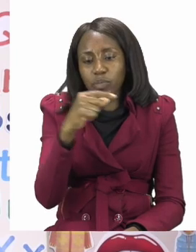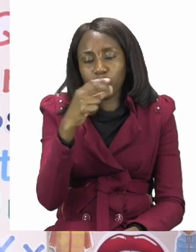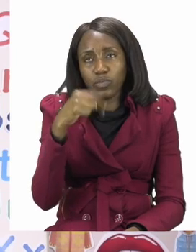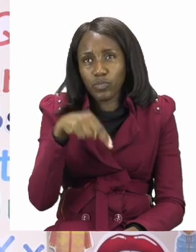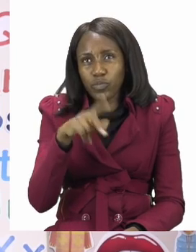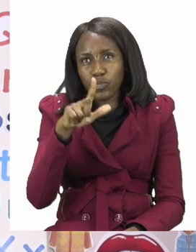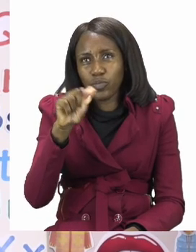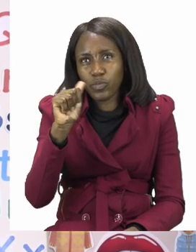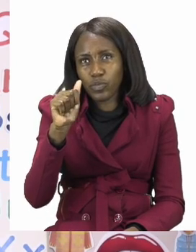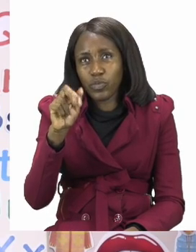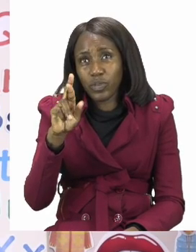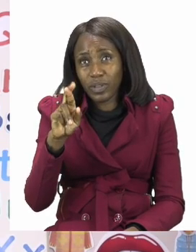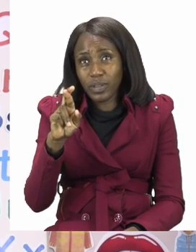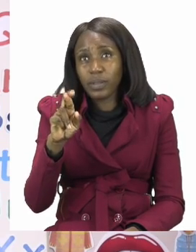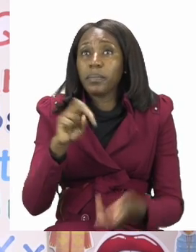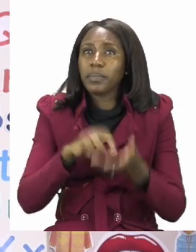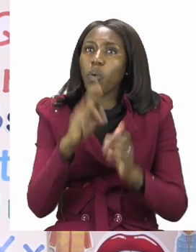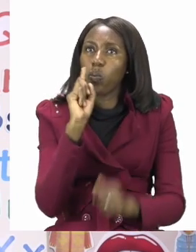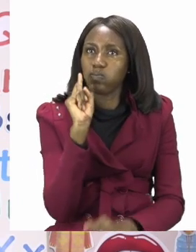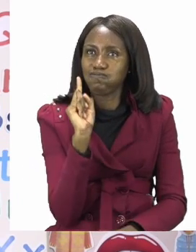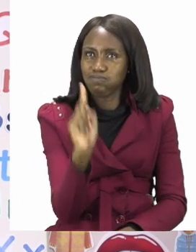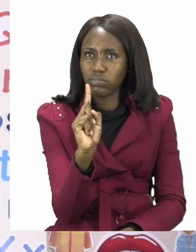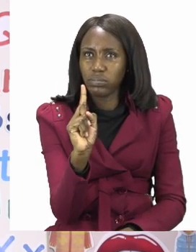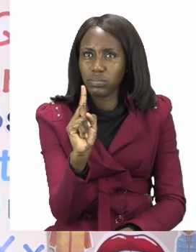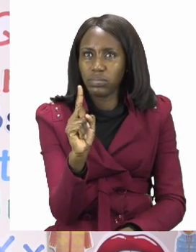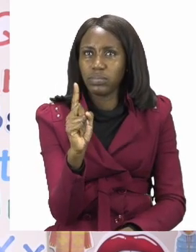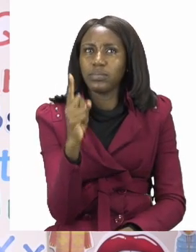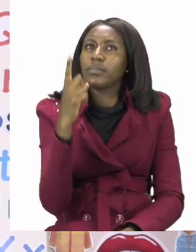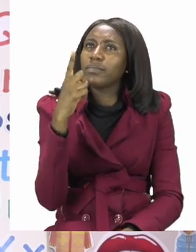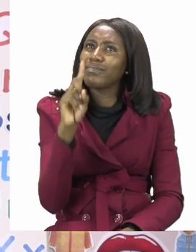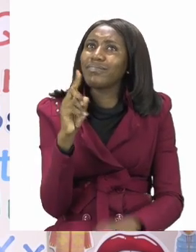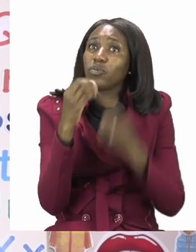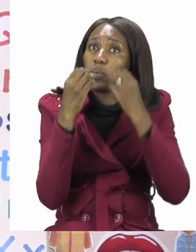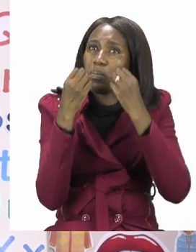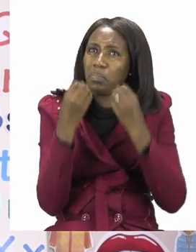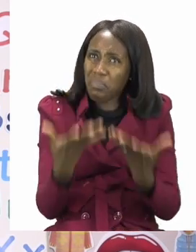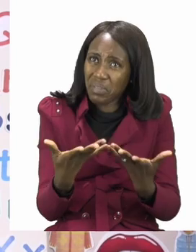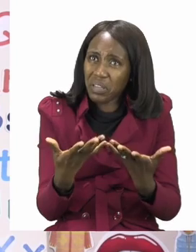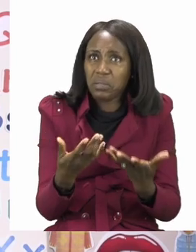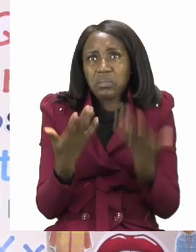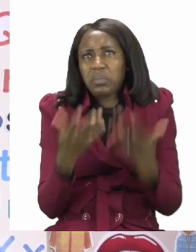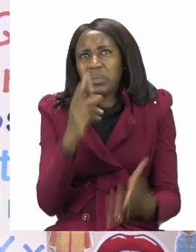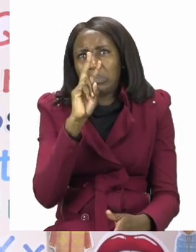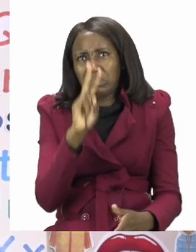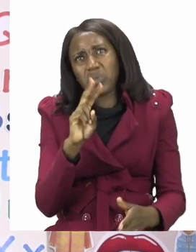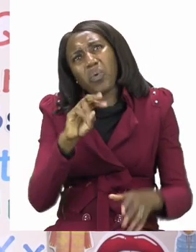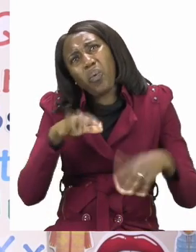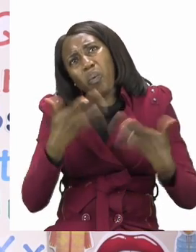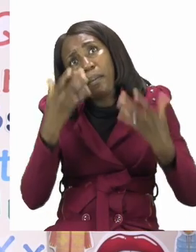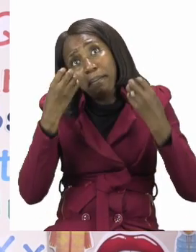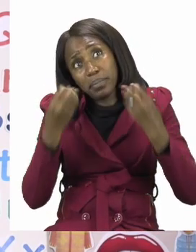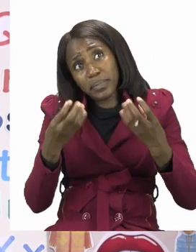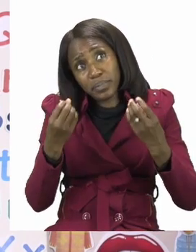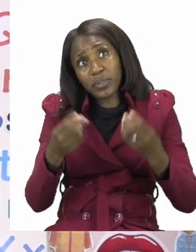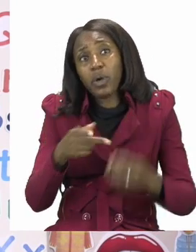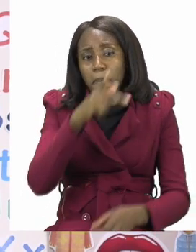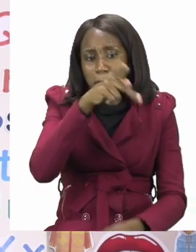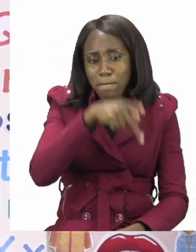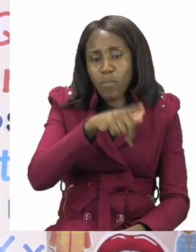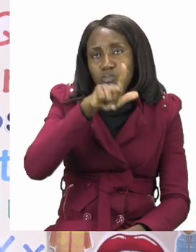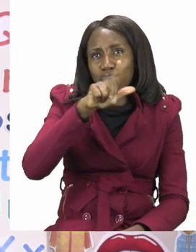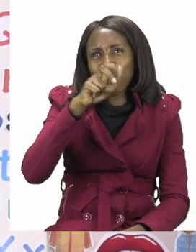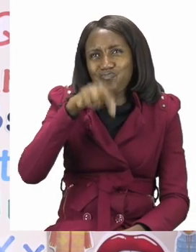means one thing. But when they are now two or more, it changes to